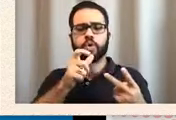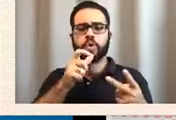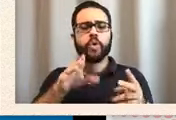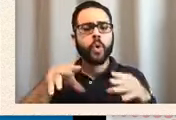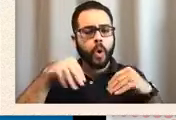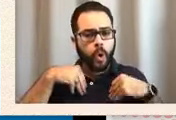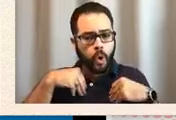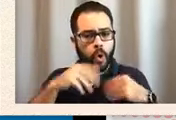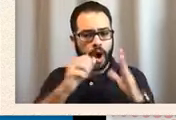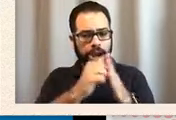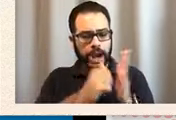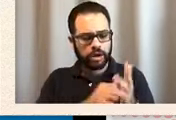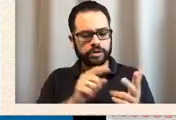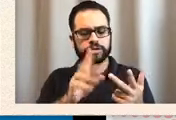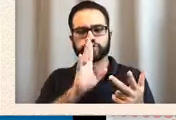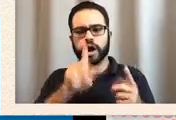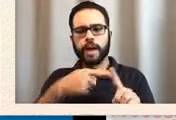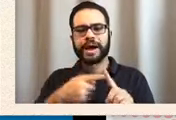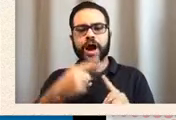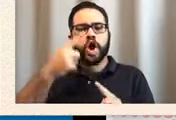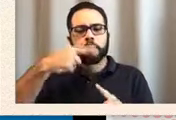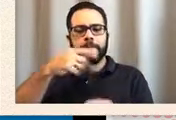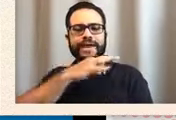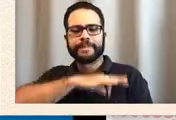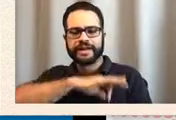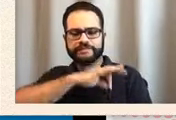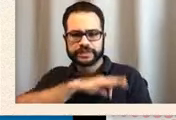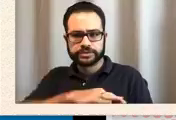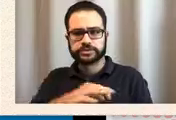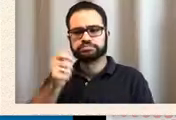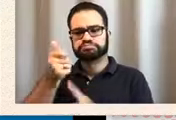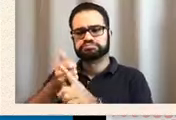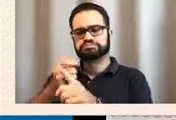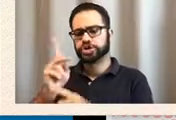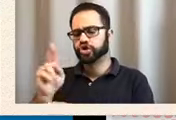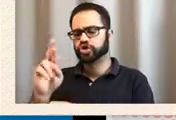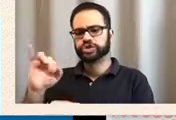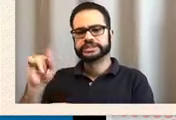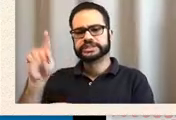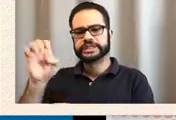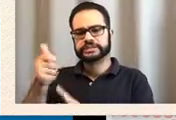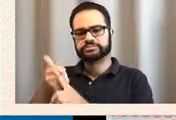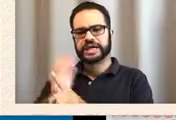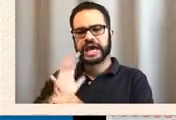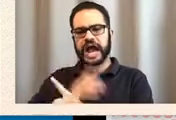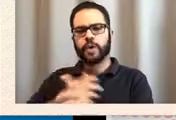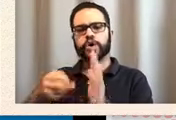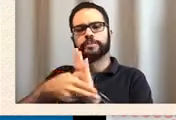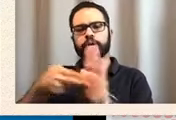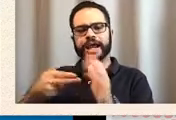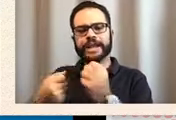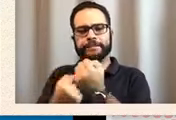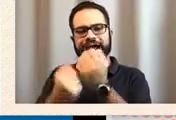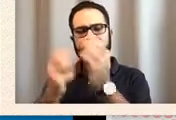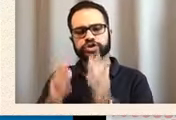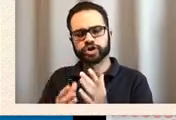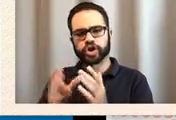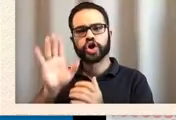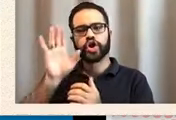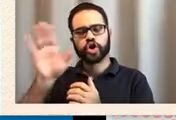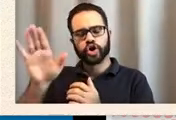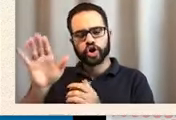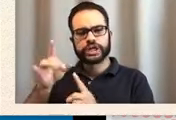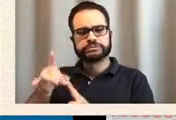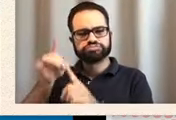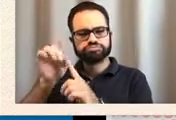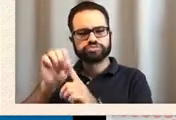is Christine. She's one of our brand ambassadors, and she has an ABLE United account. And what's unique with her situation was it was very much